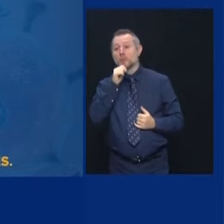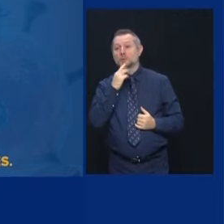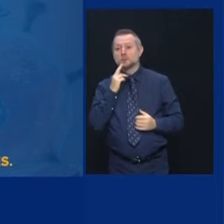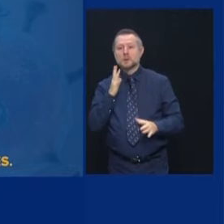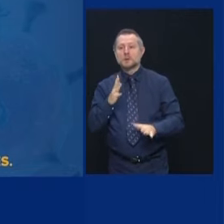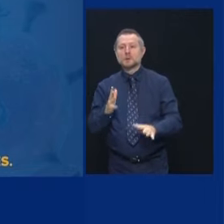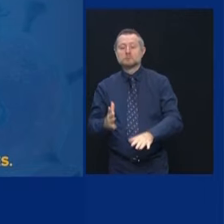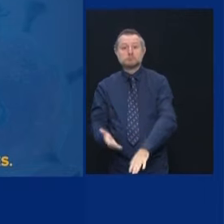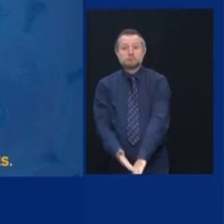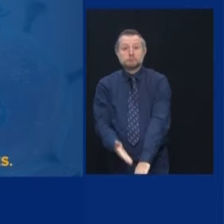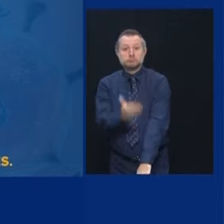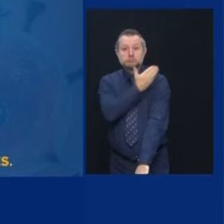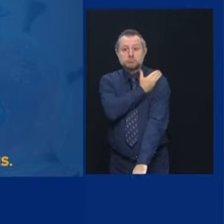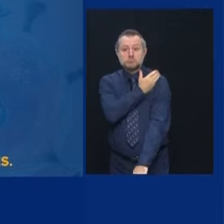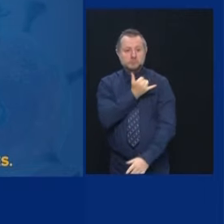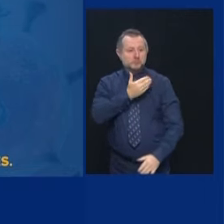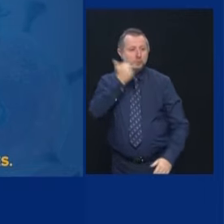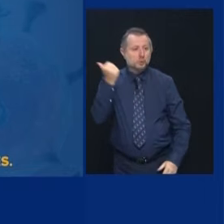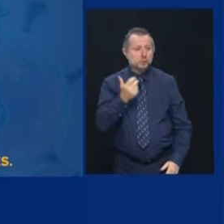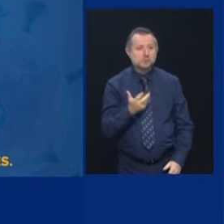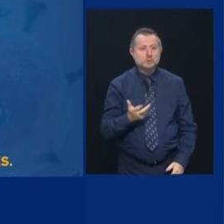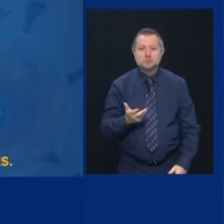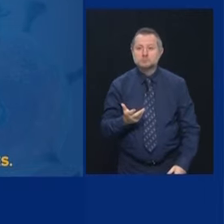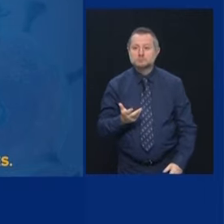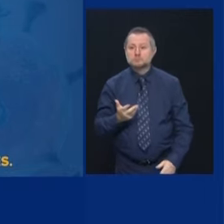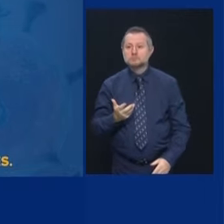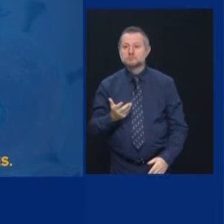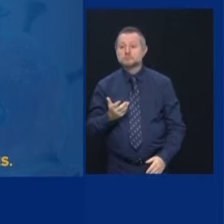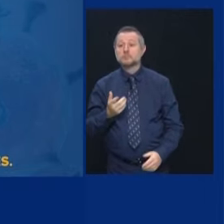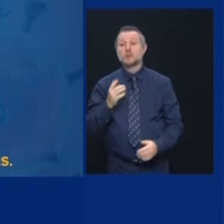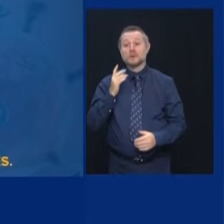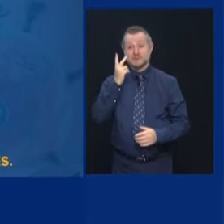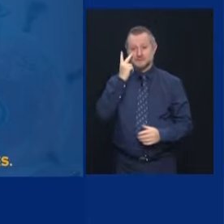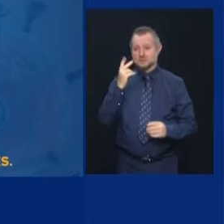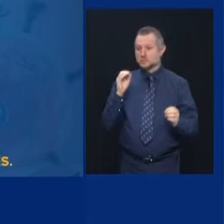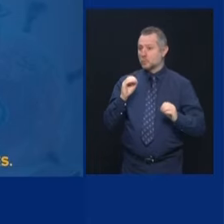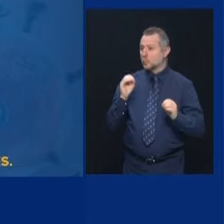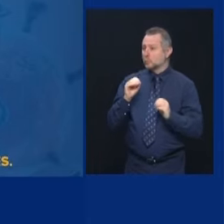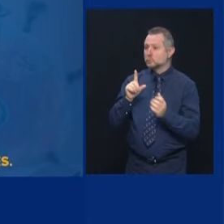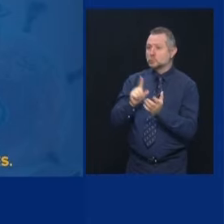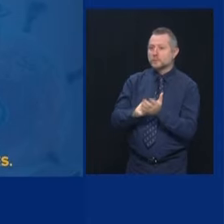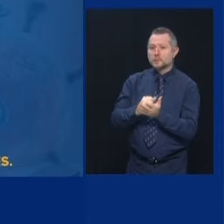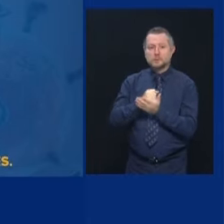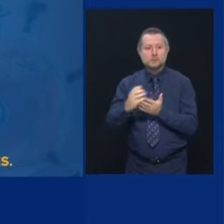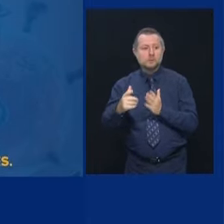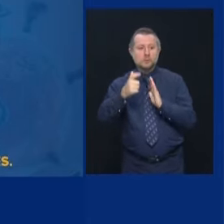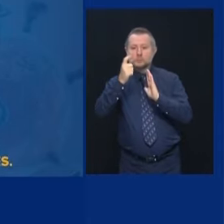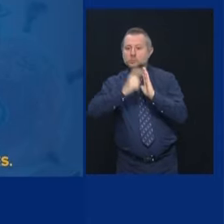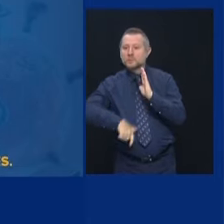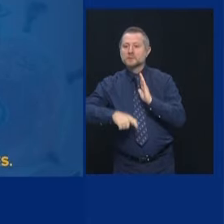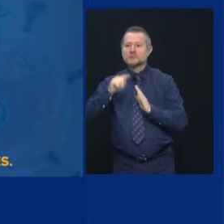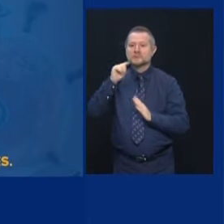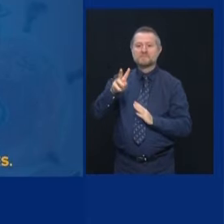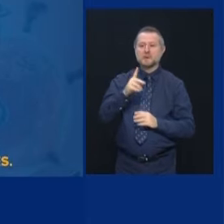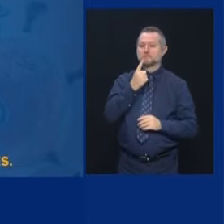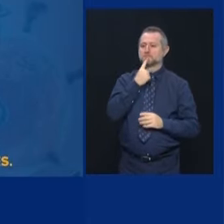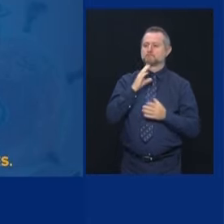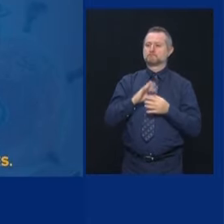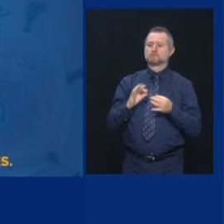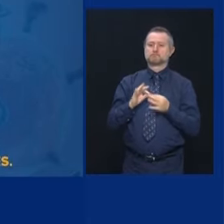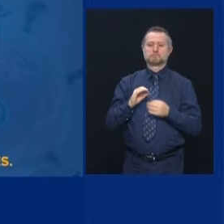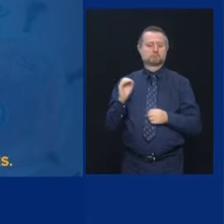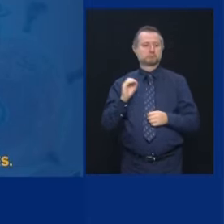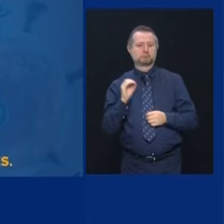been. When was the last time any of you wrote a story about bars and restaurants and gatherings in front of bars and